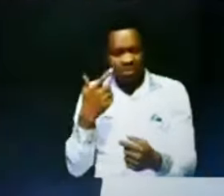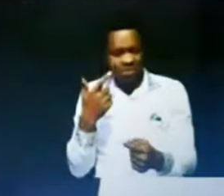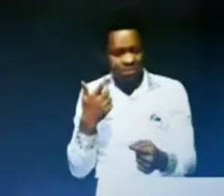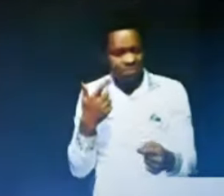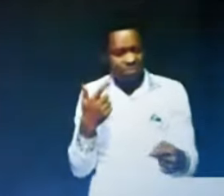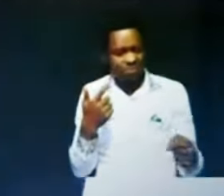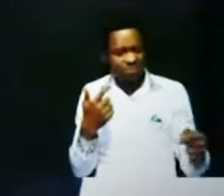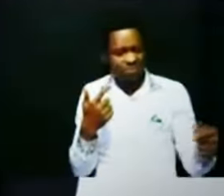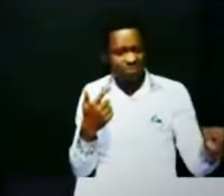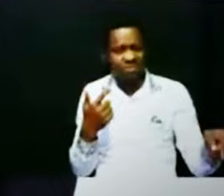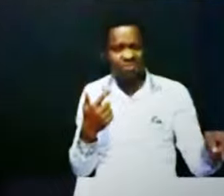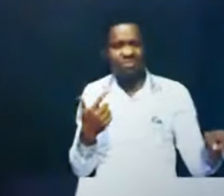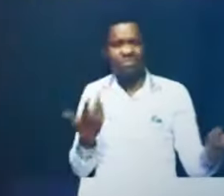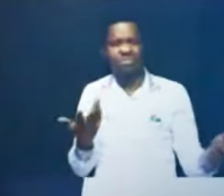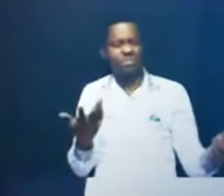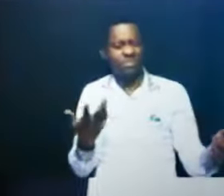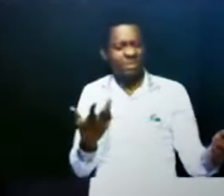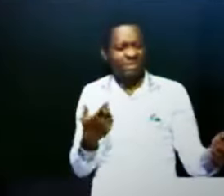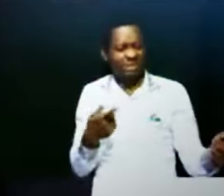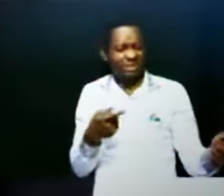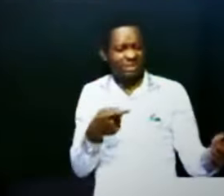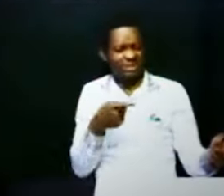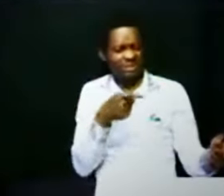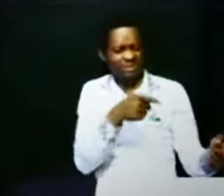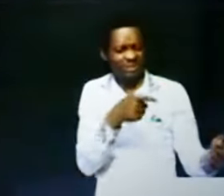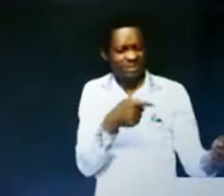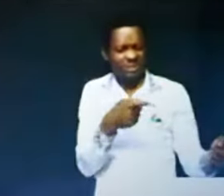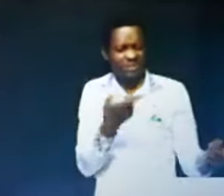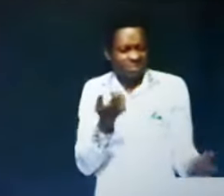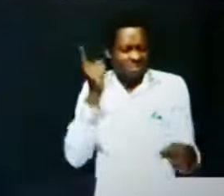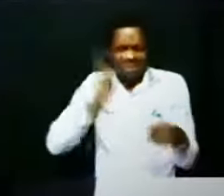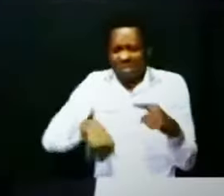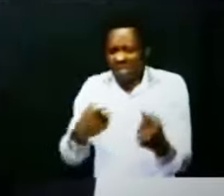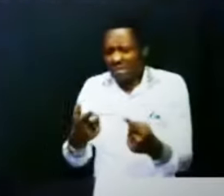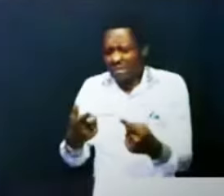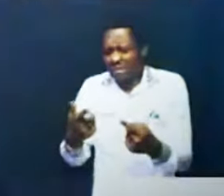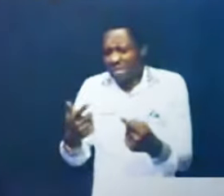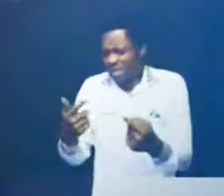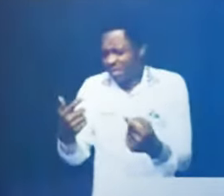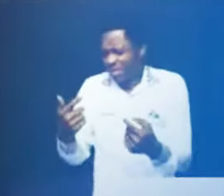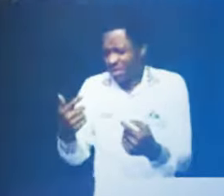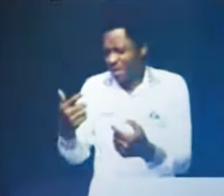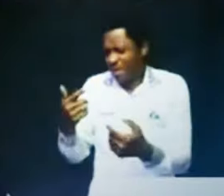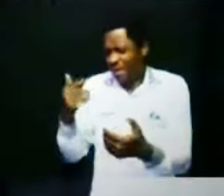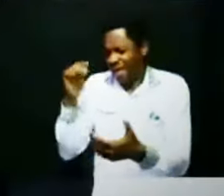So Amnon thought he couldn't have her.